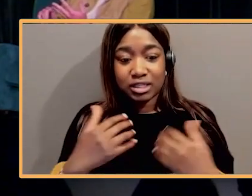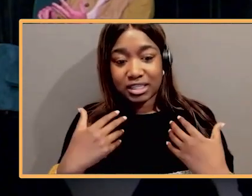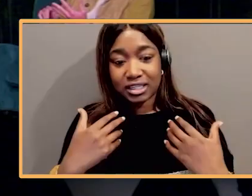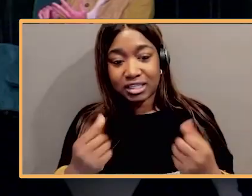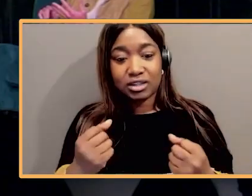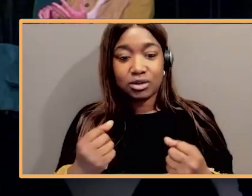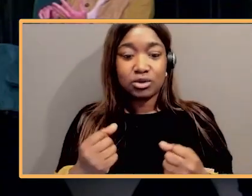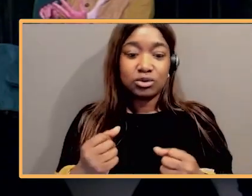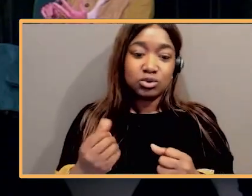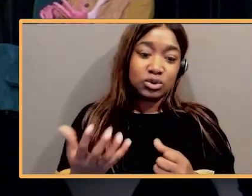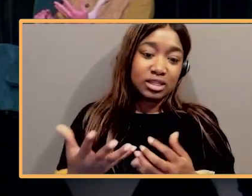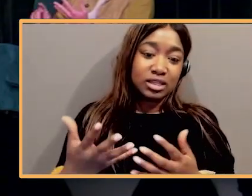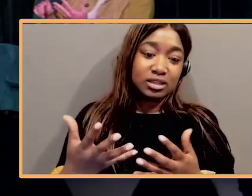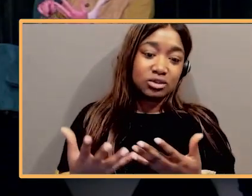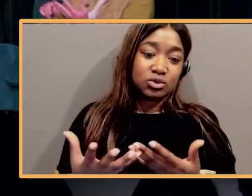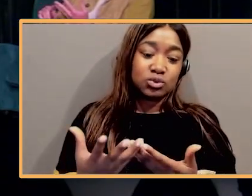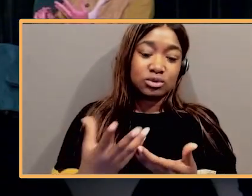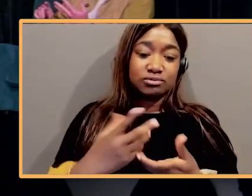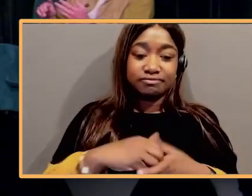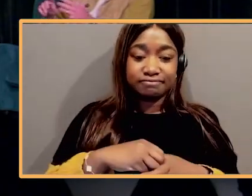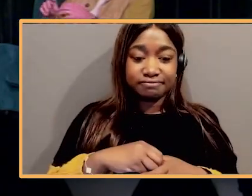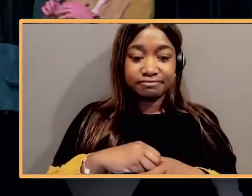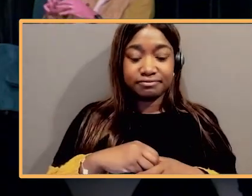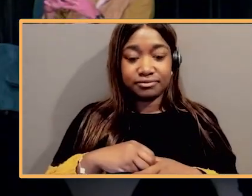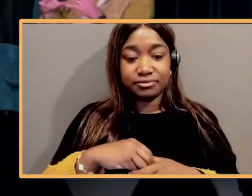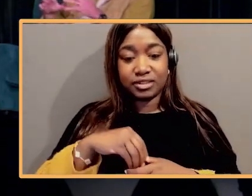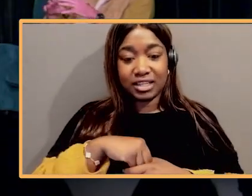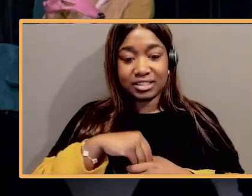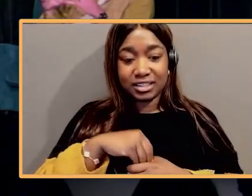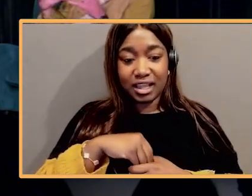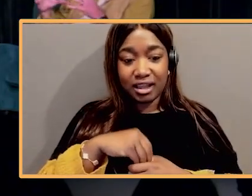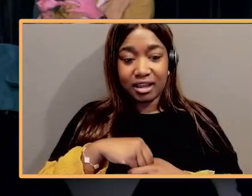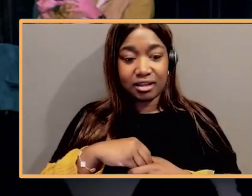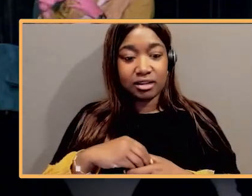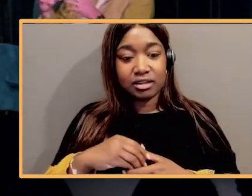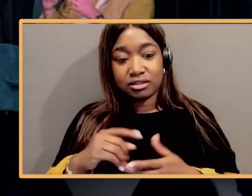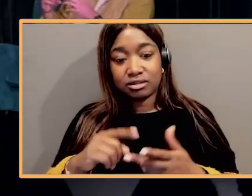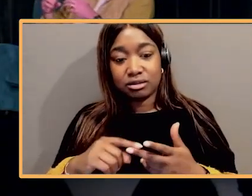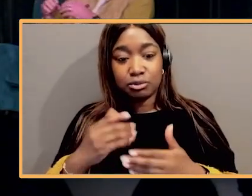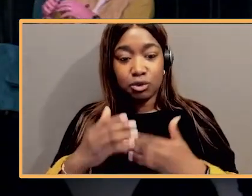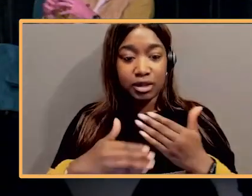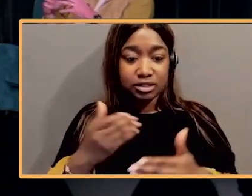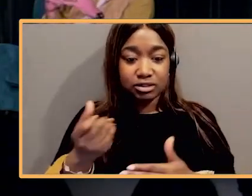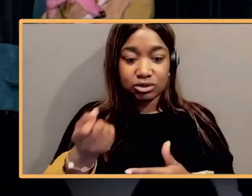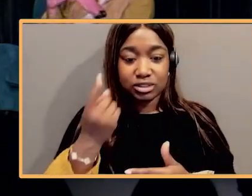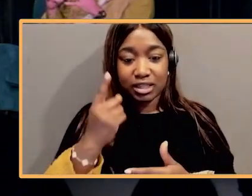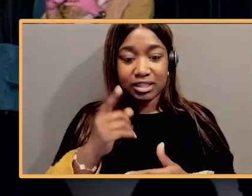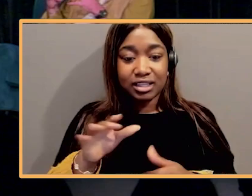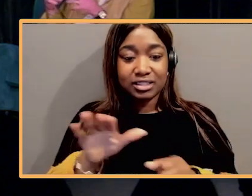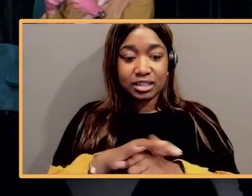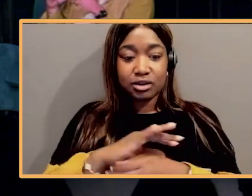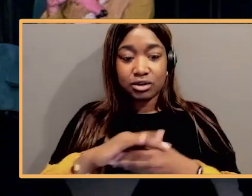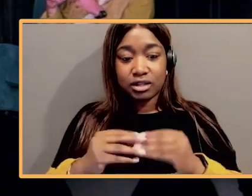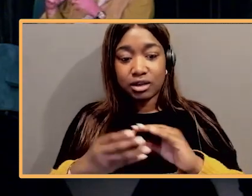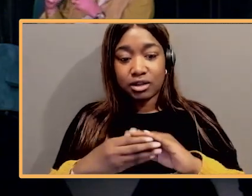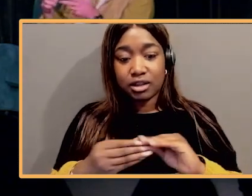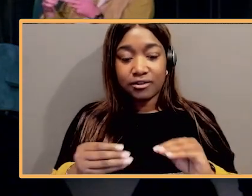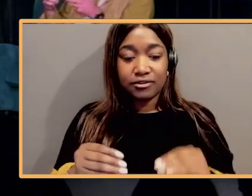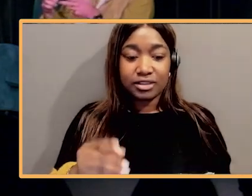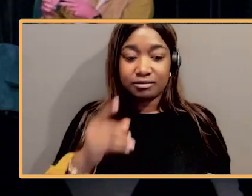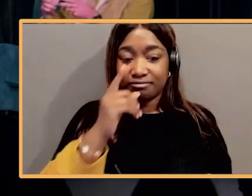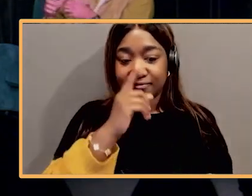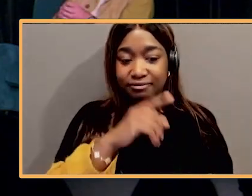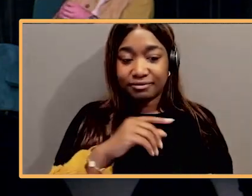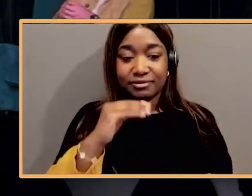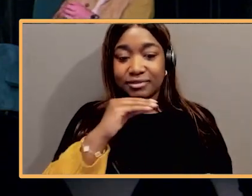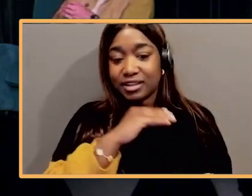understanding that the entire narrative, mythology, and structure of your personhood built on this notion of being a